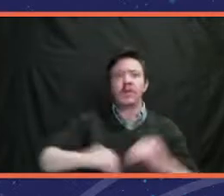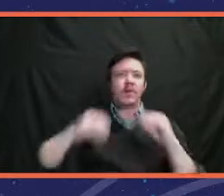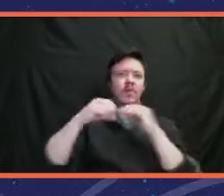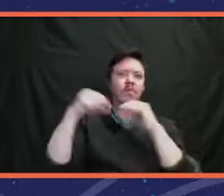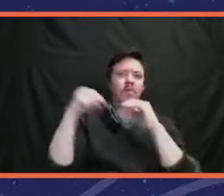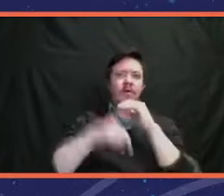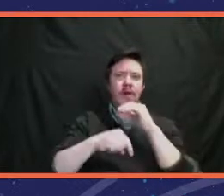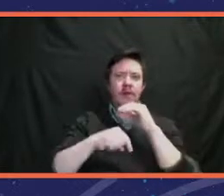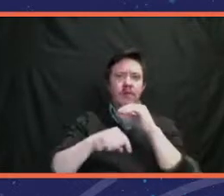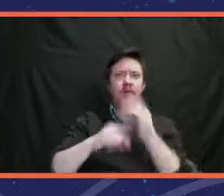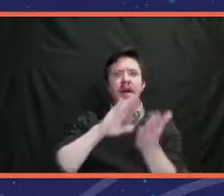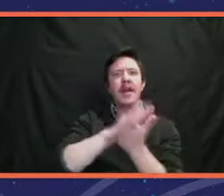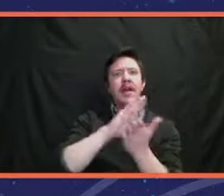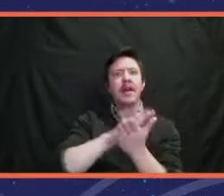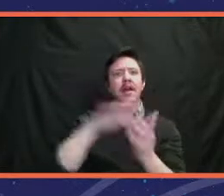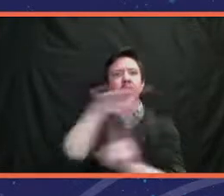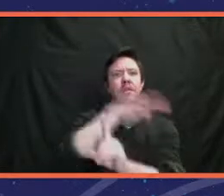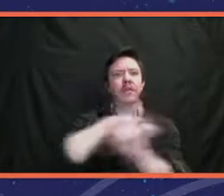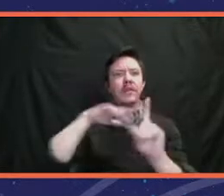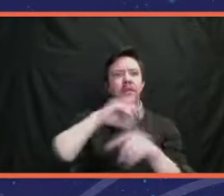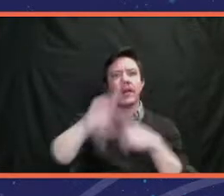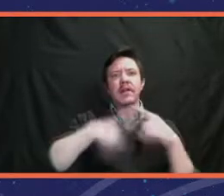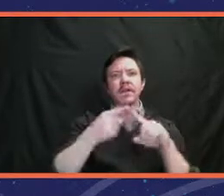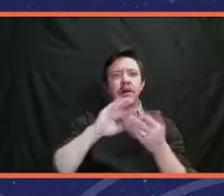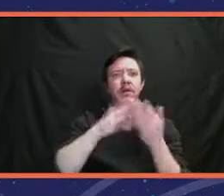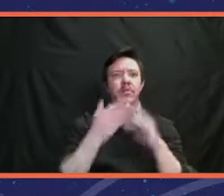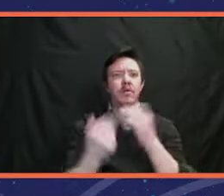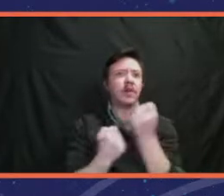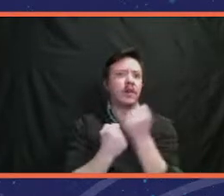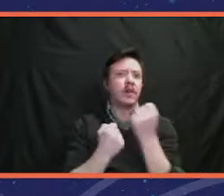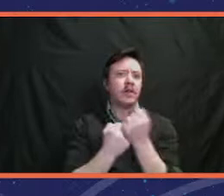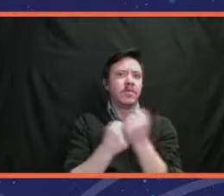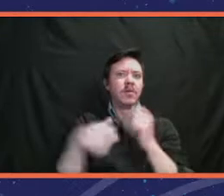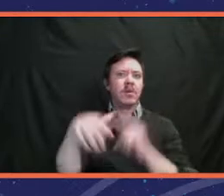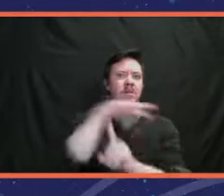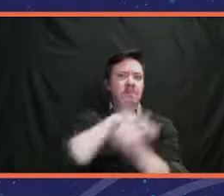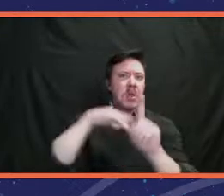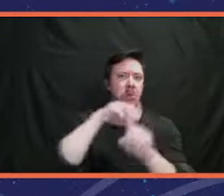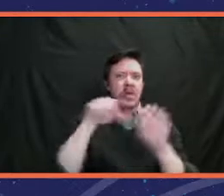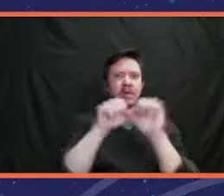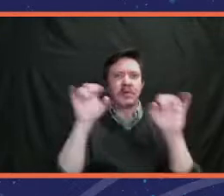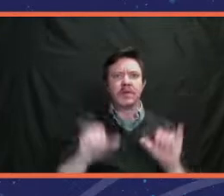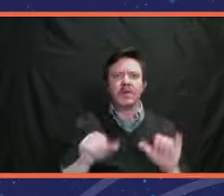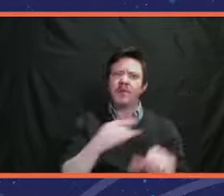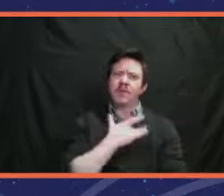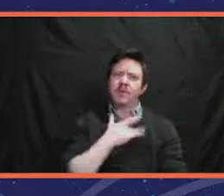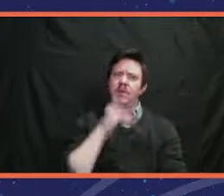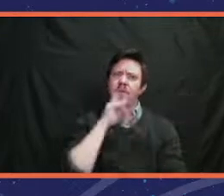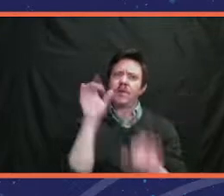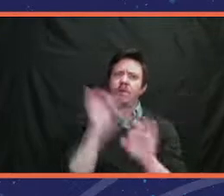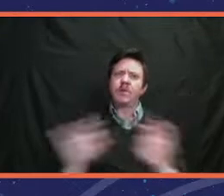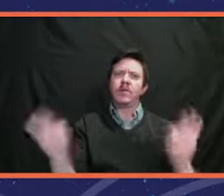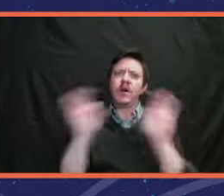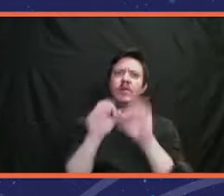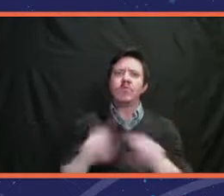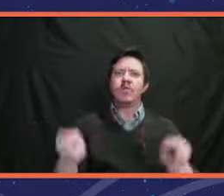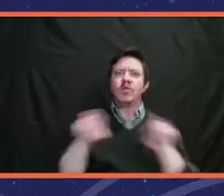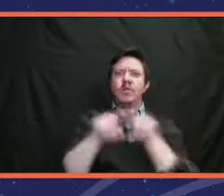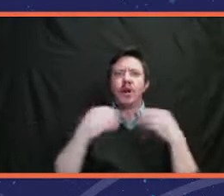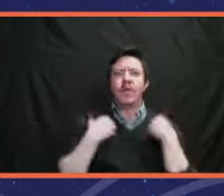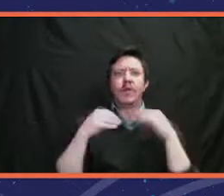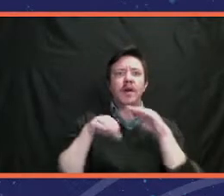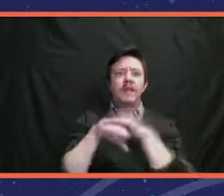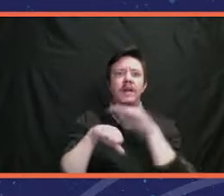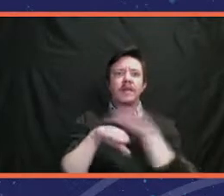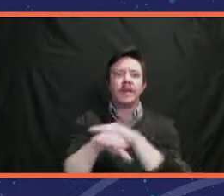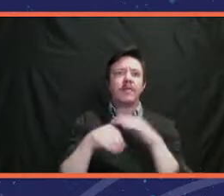academic settings, you know, about community and supporting local ecosystems, but it felt super important to also have an accessible platform